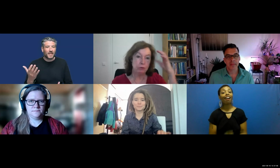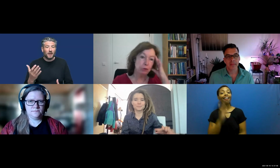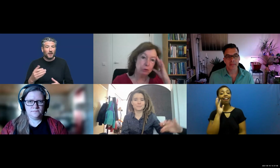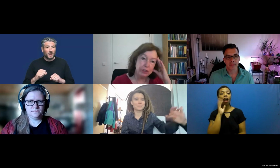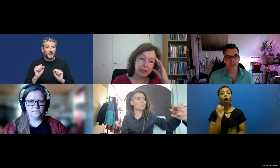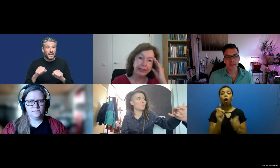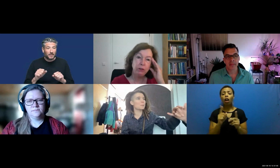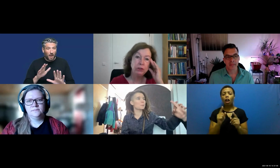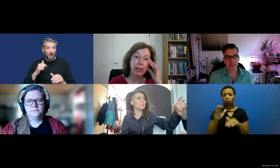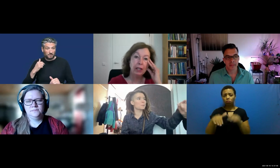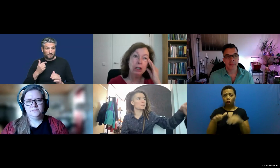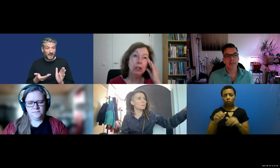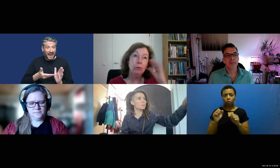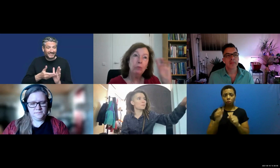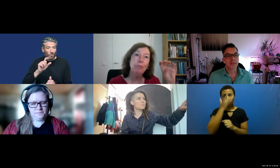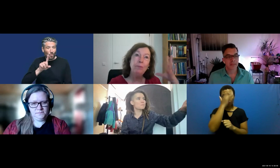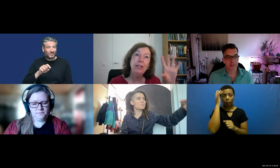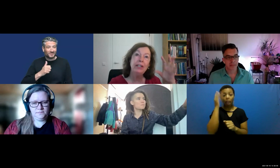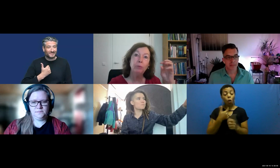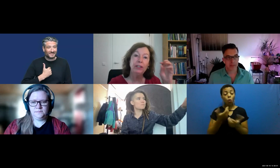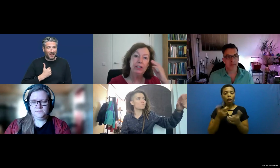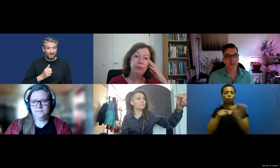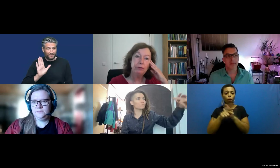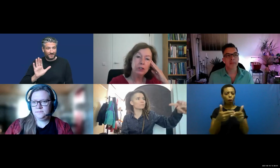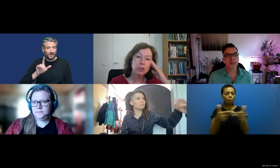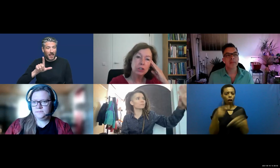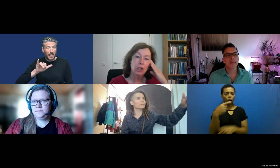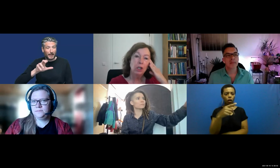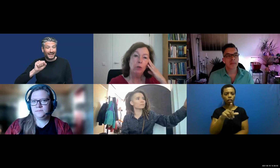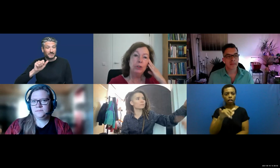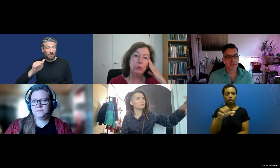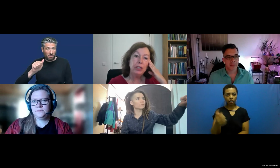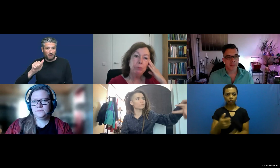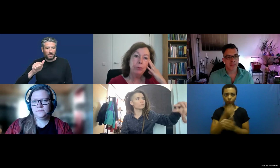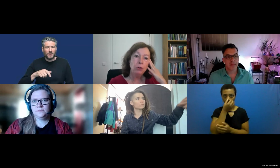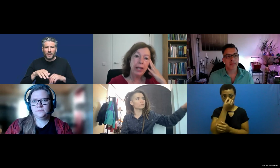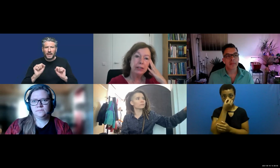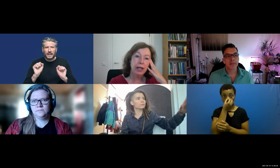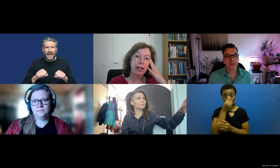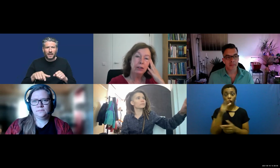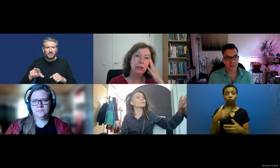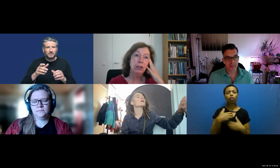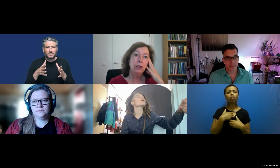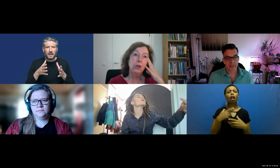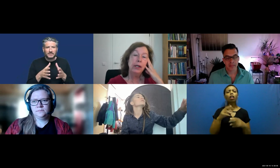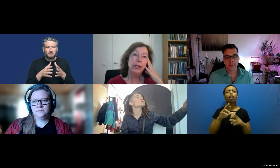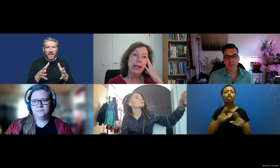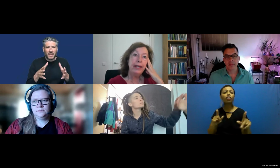a question for you, Lisa. Can you tell maybe a little bit the difference between